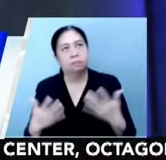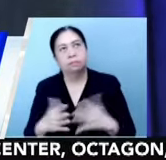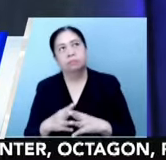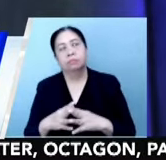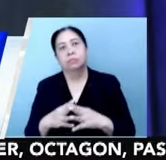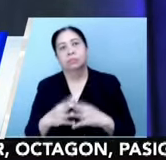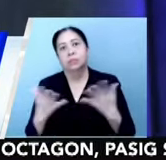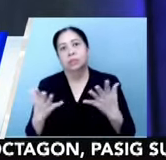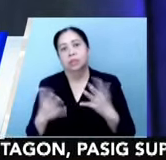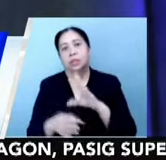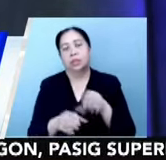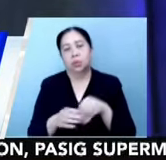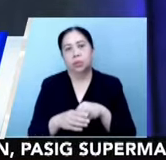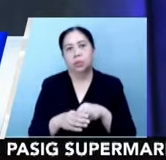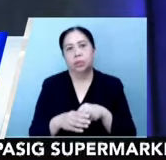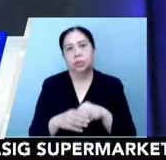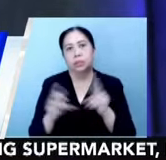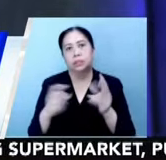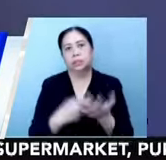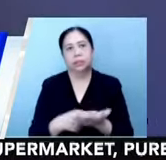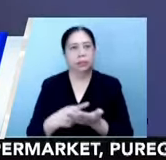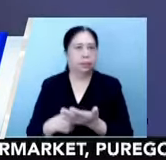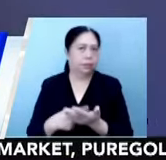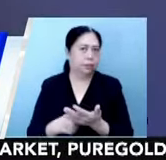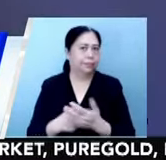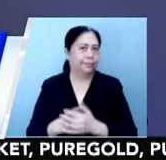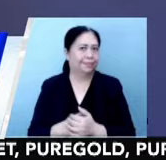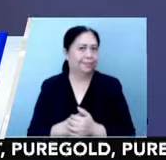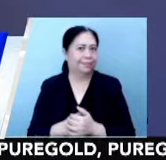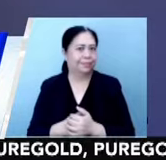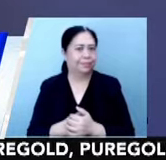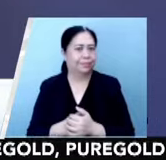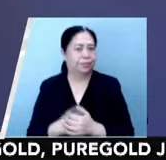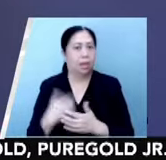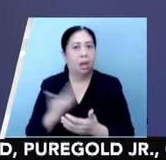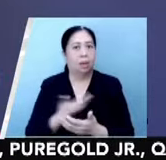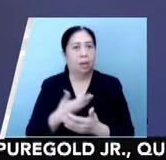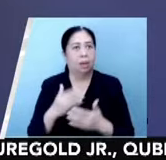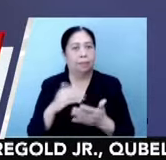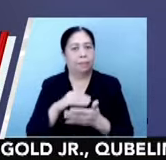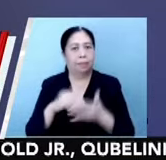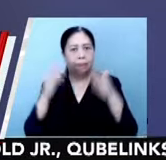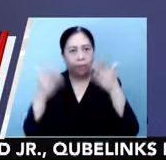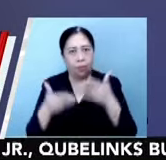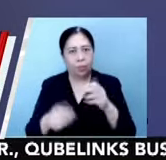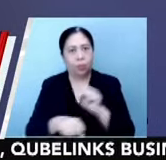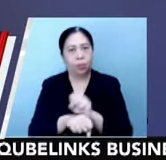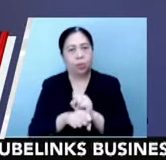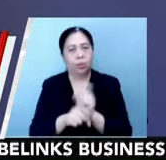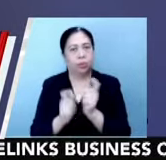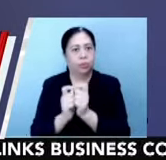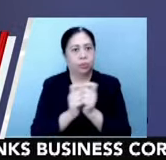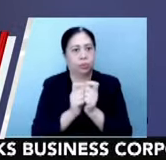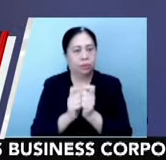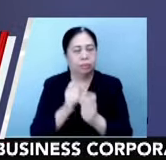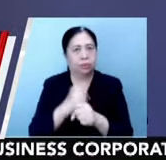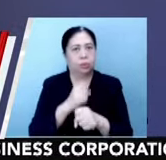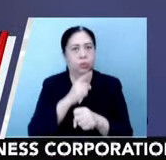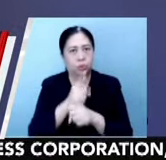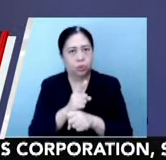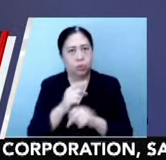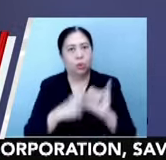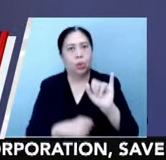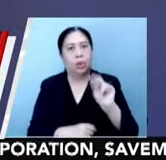include this in their discussions and in the vision statement. Our main focus is on working together to ensure that the Indo-Pacific